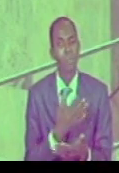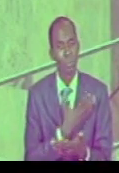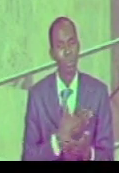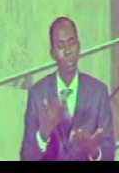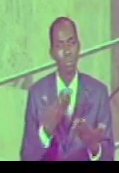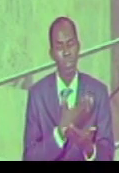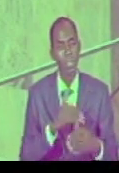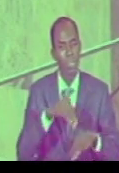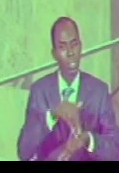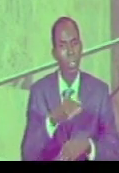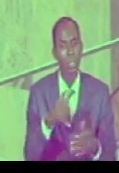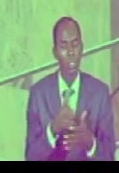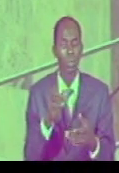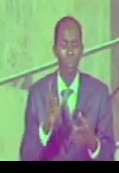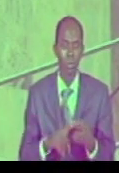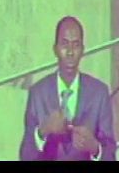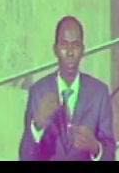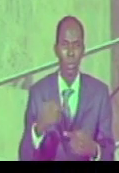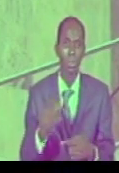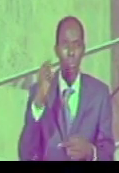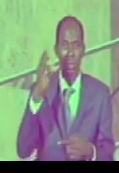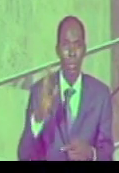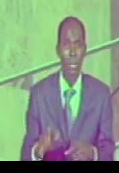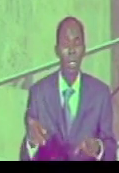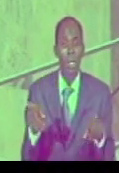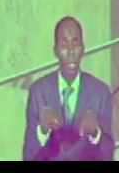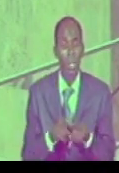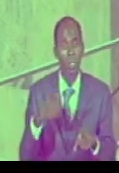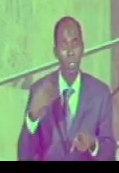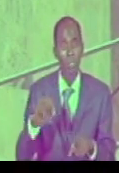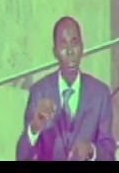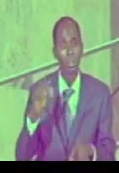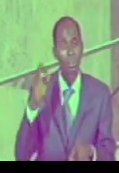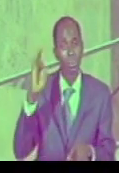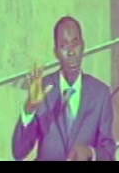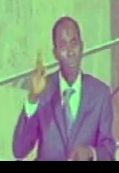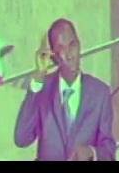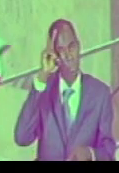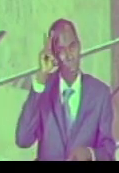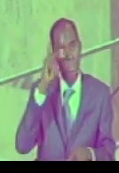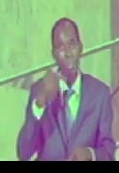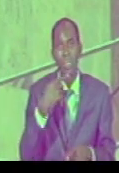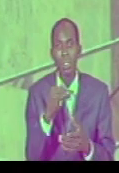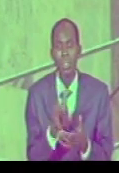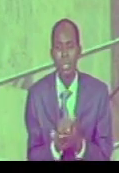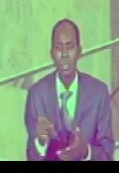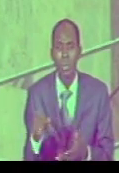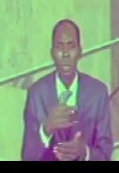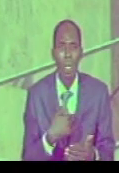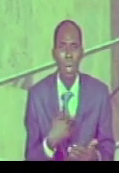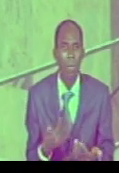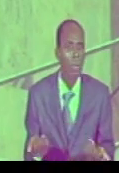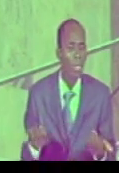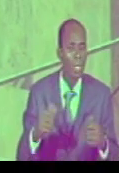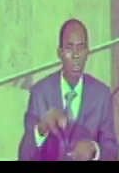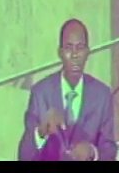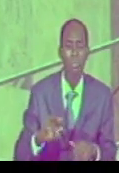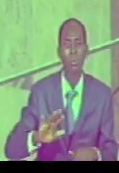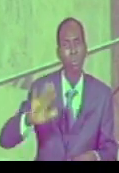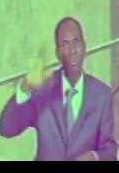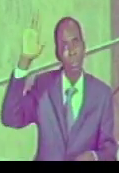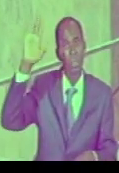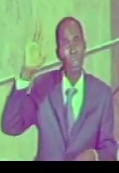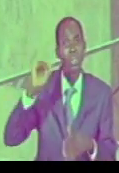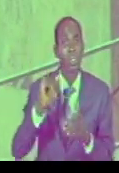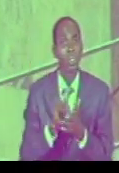when they got to the airport, as the GS was departing, he asked them if they have any need, they should raise up their hand. So he